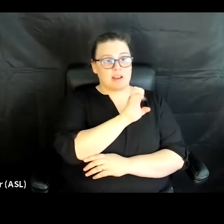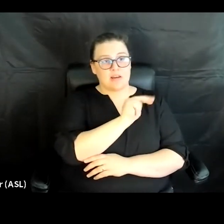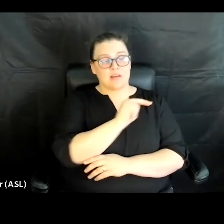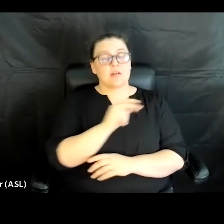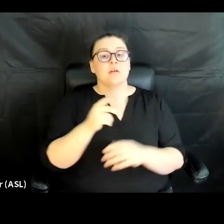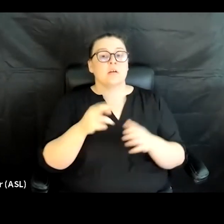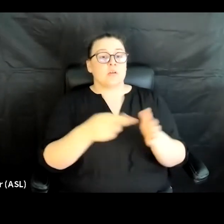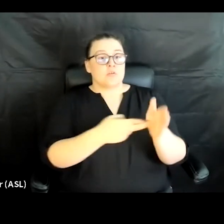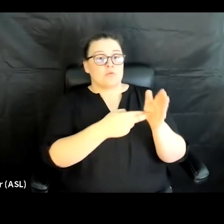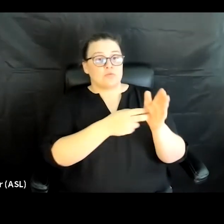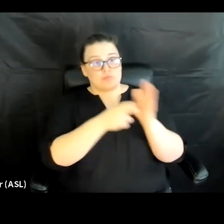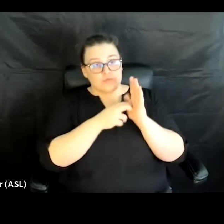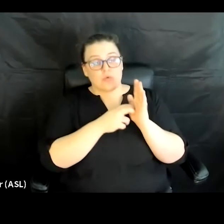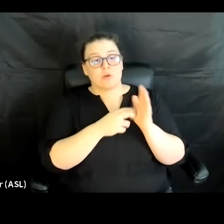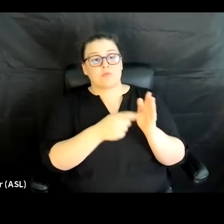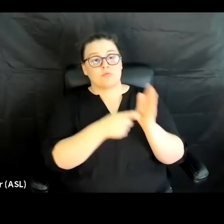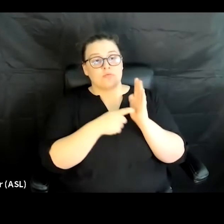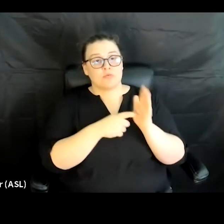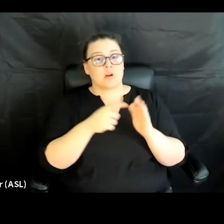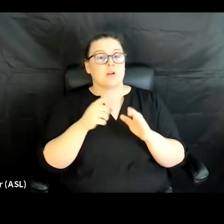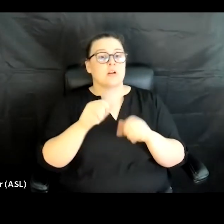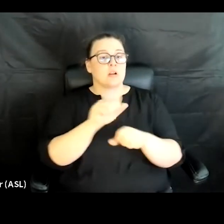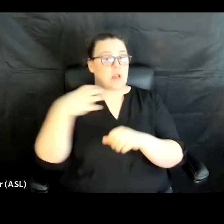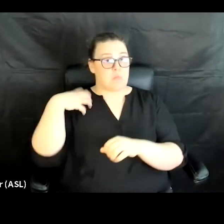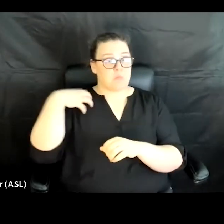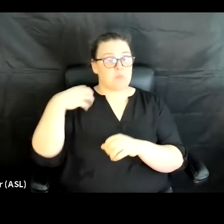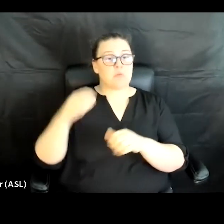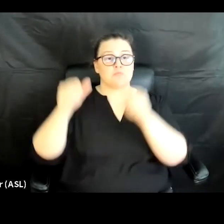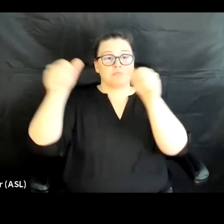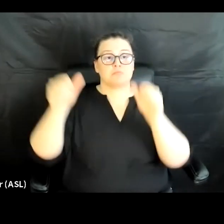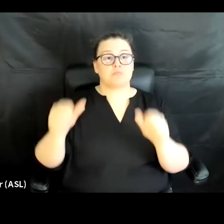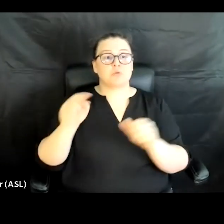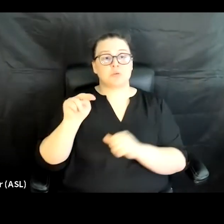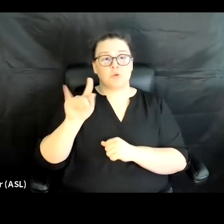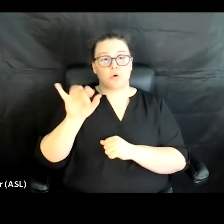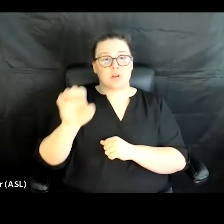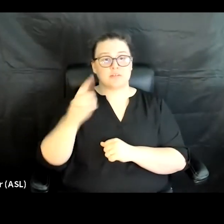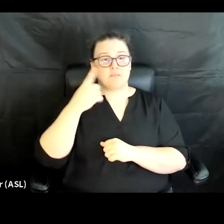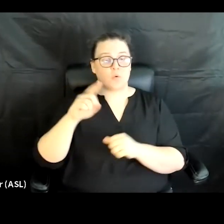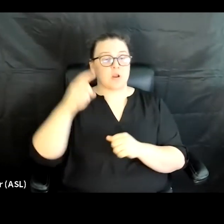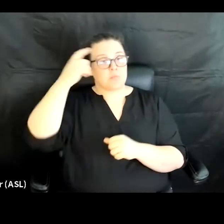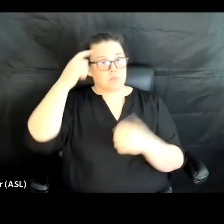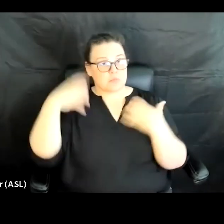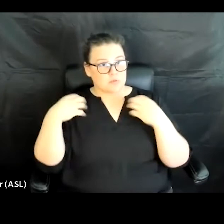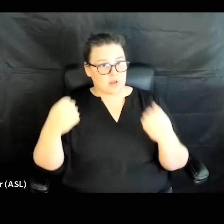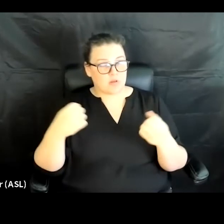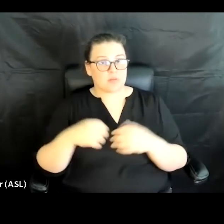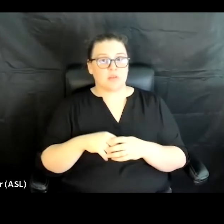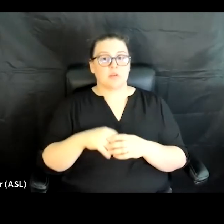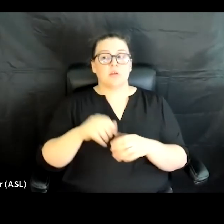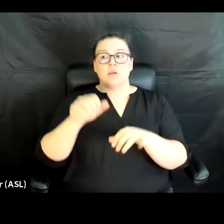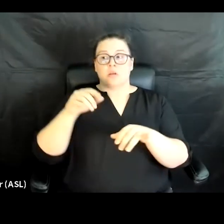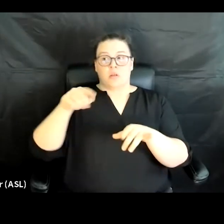post notices for mental health resources. This is a bill we worked closely on with the Mental Health Association in New York